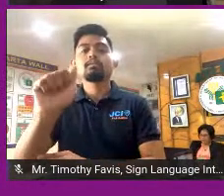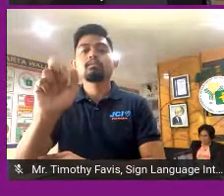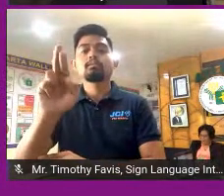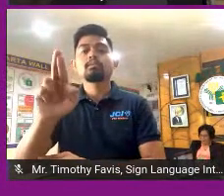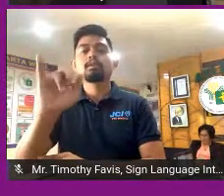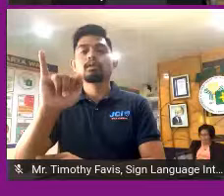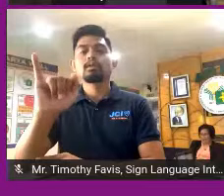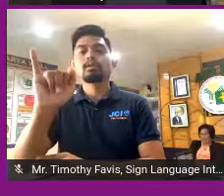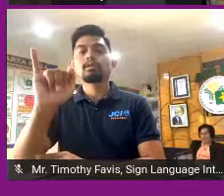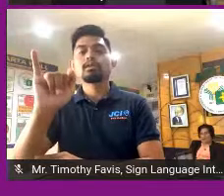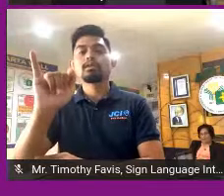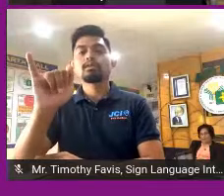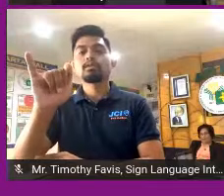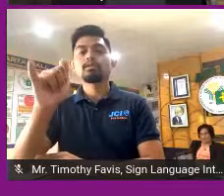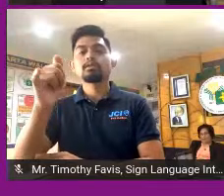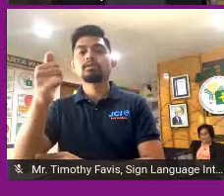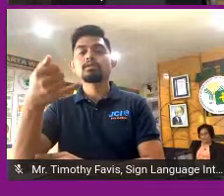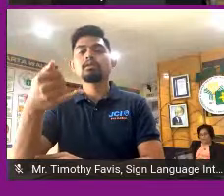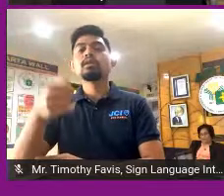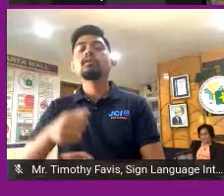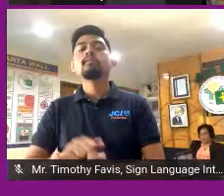or our